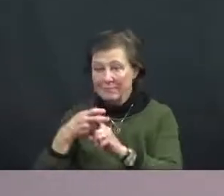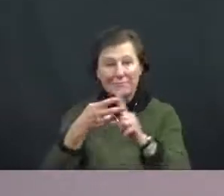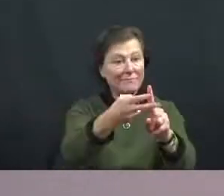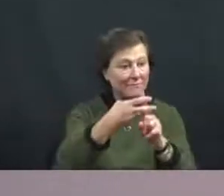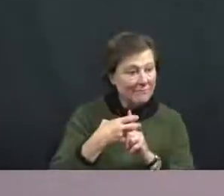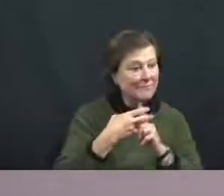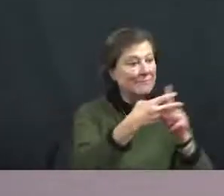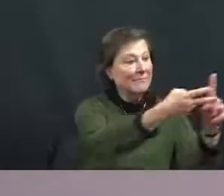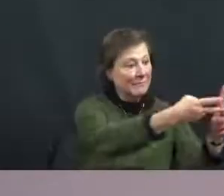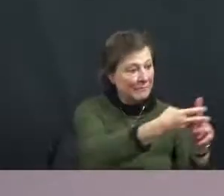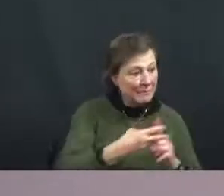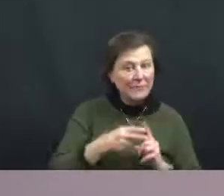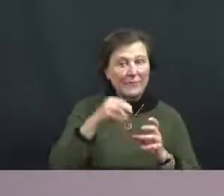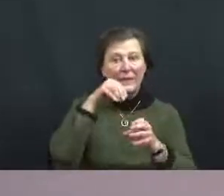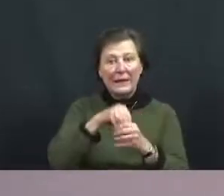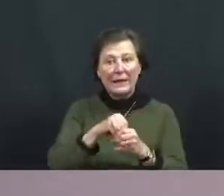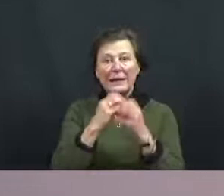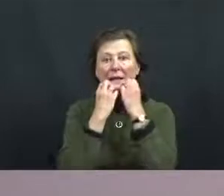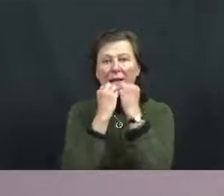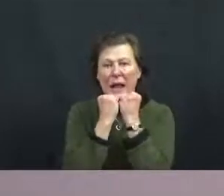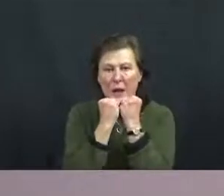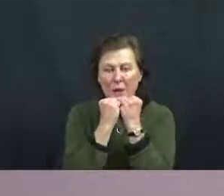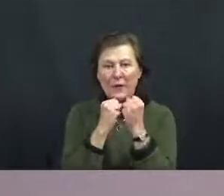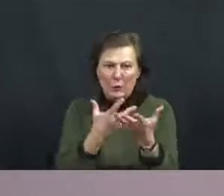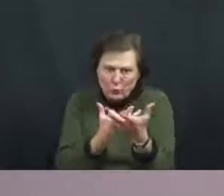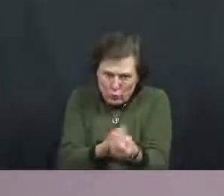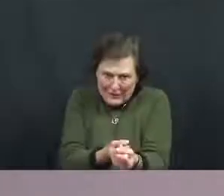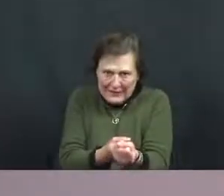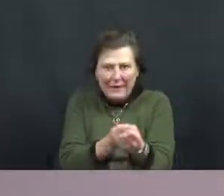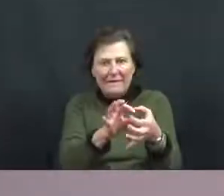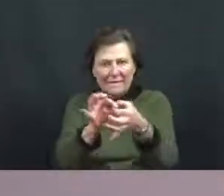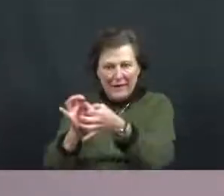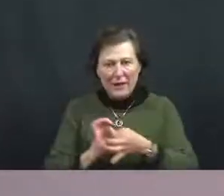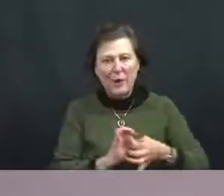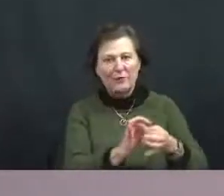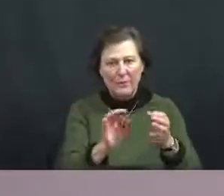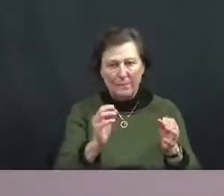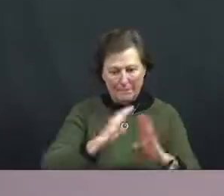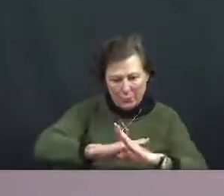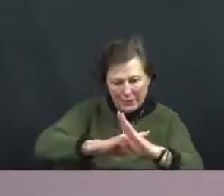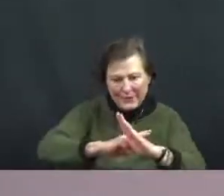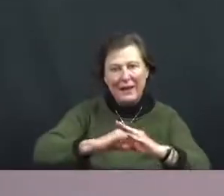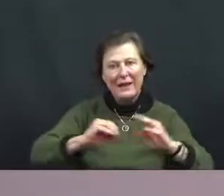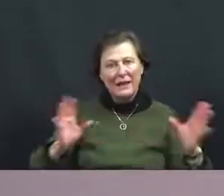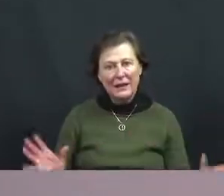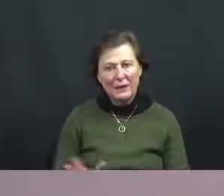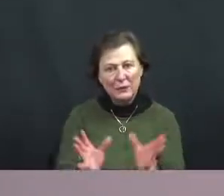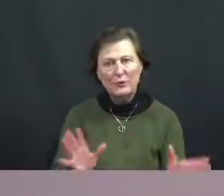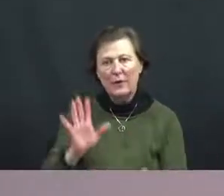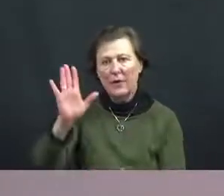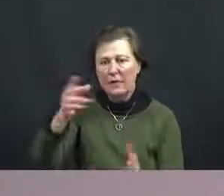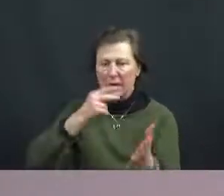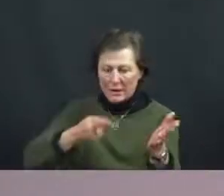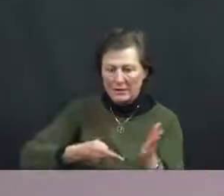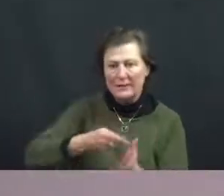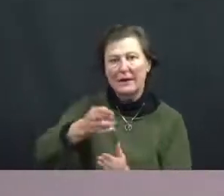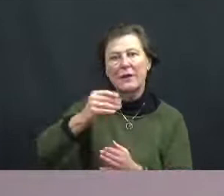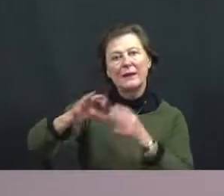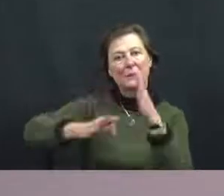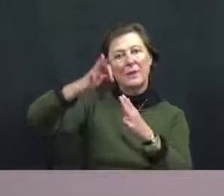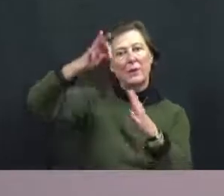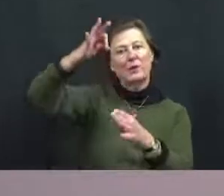caring, trusting fellowship that protects and nourishes their integrity and spiritual